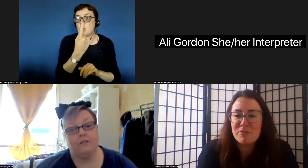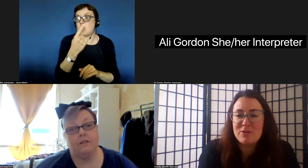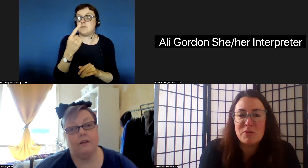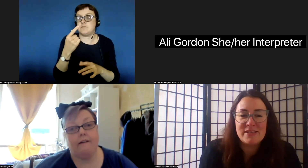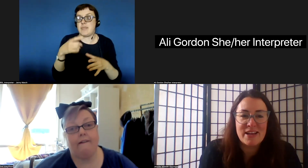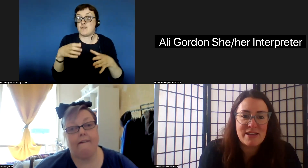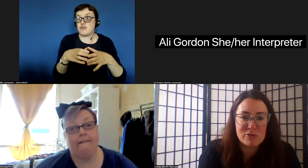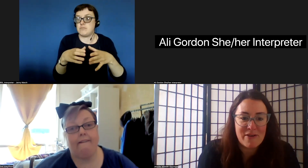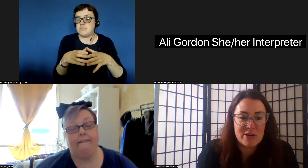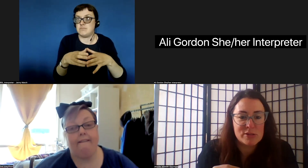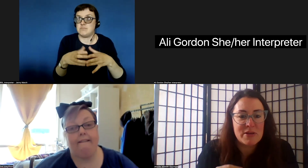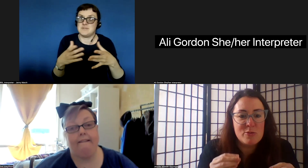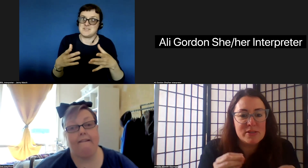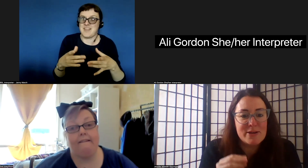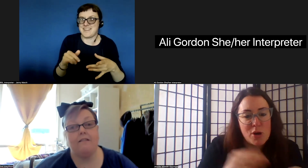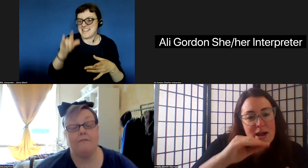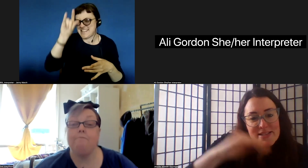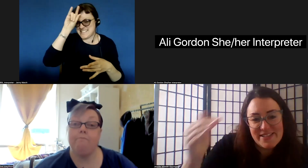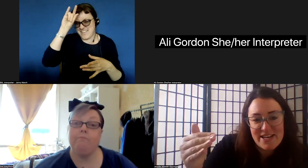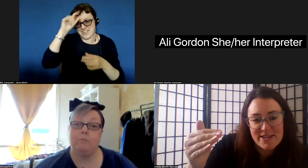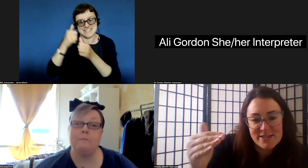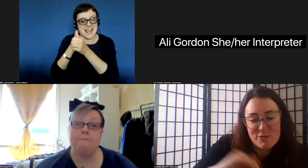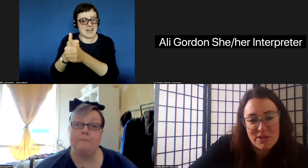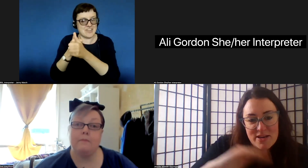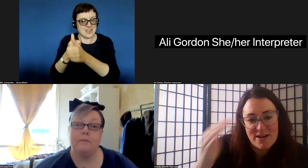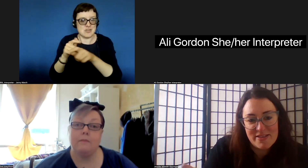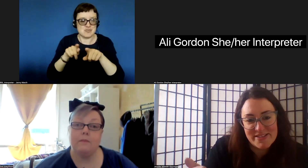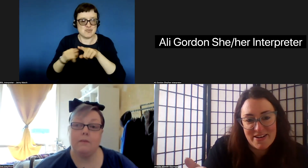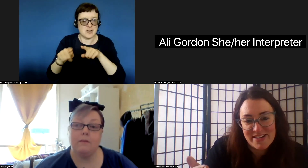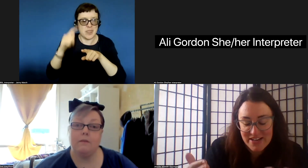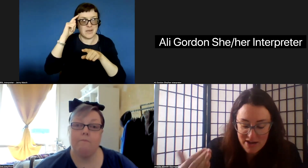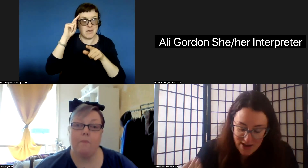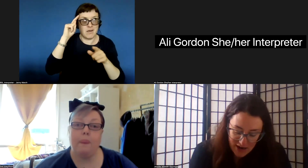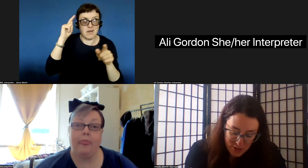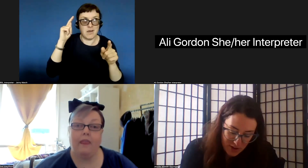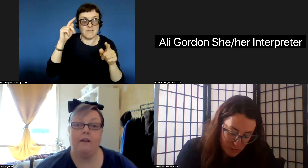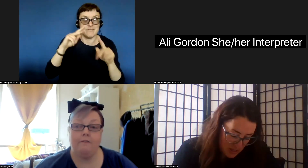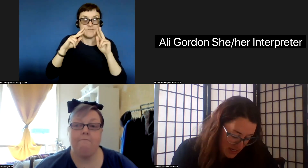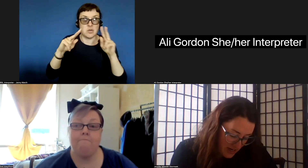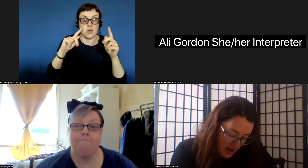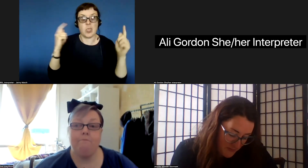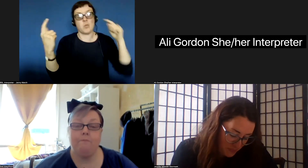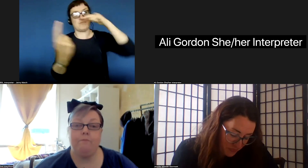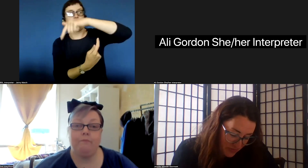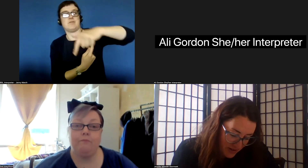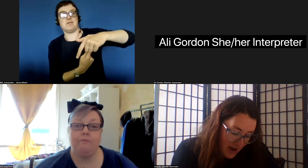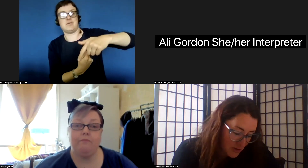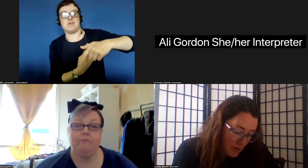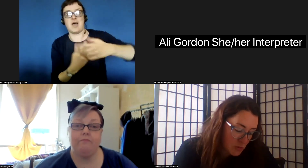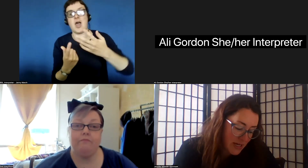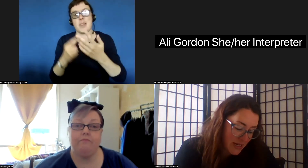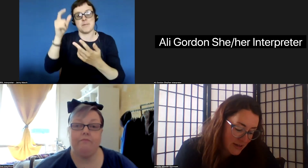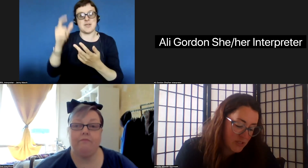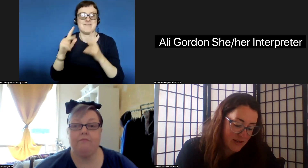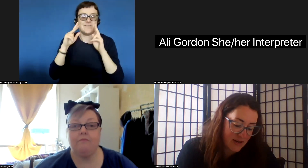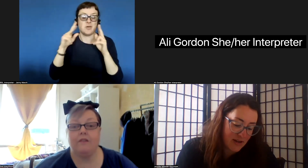don't know, you know, when they say like devil's advocate or something, he was like trying to see things from the other side. And I thought that was really, yeah, I thought that was